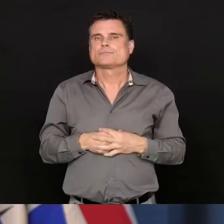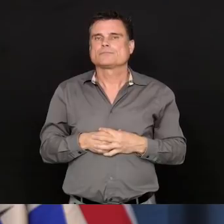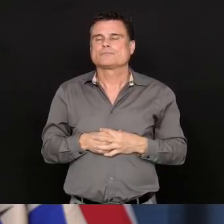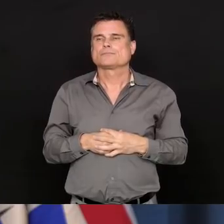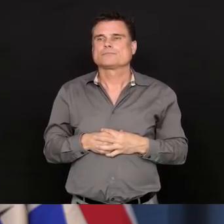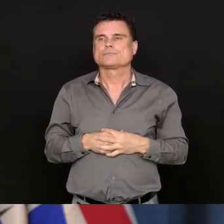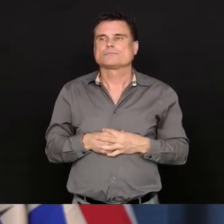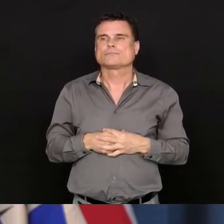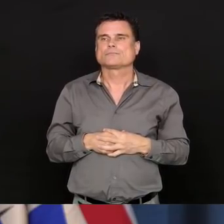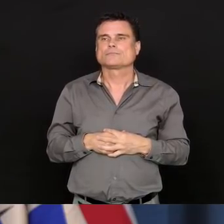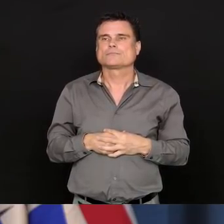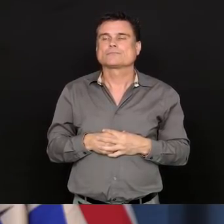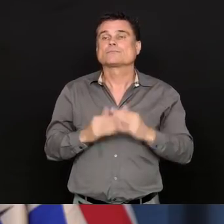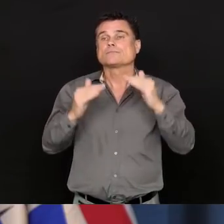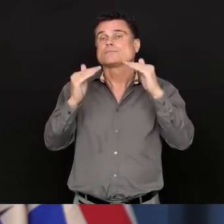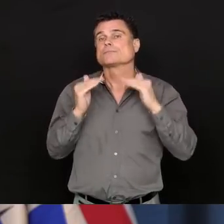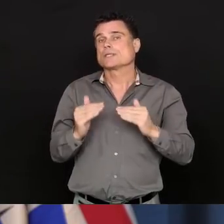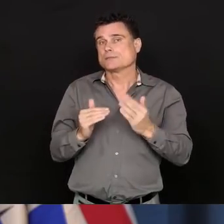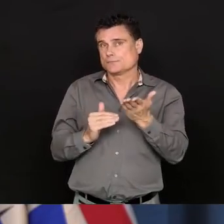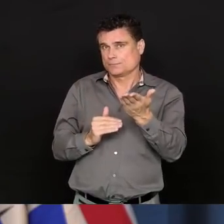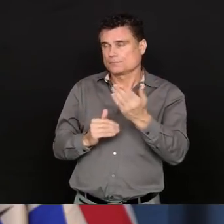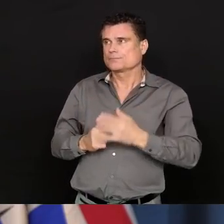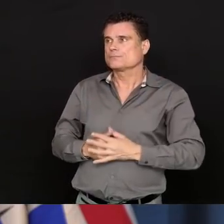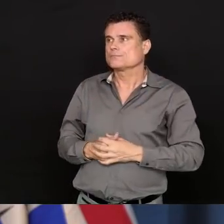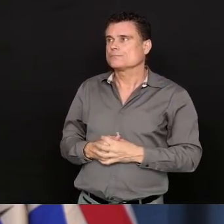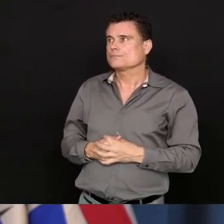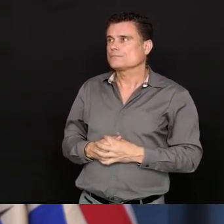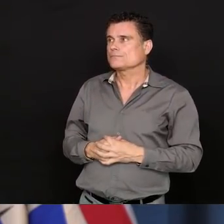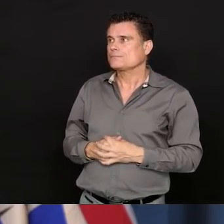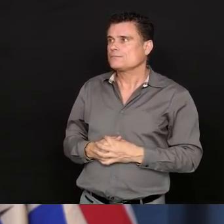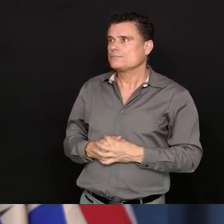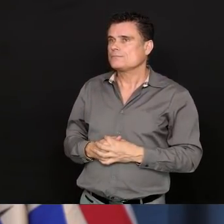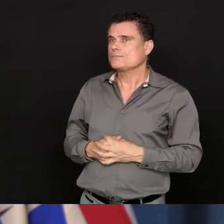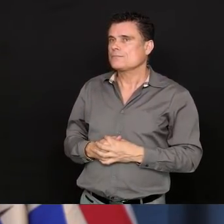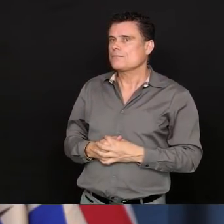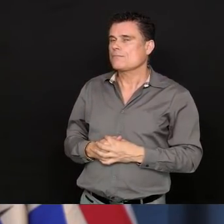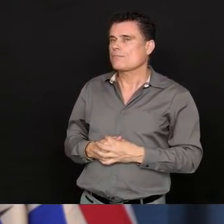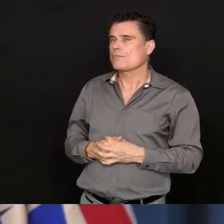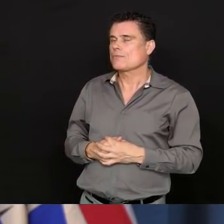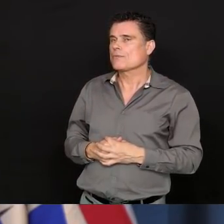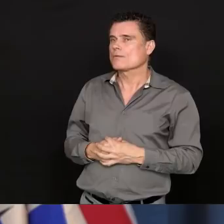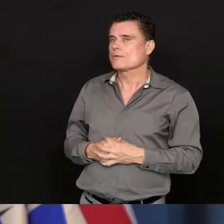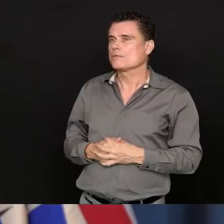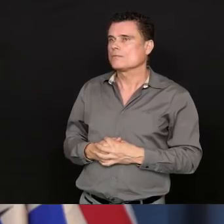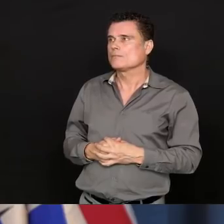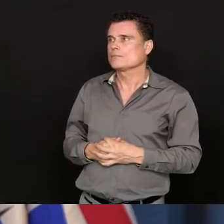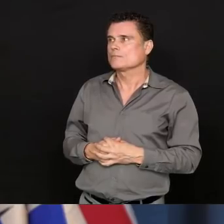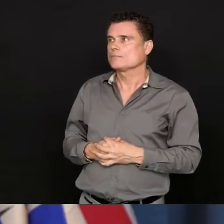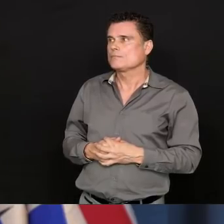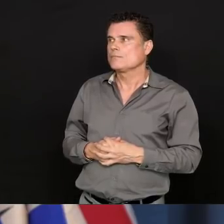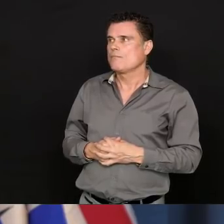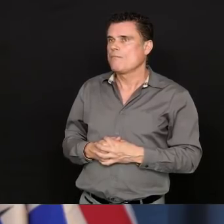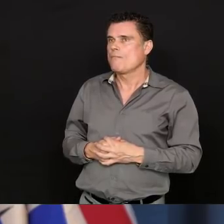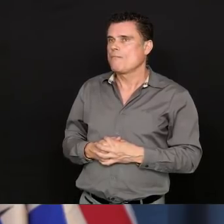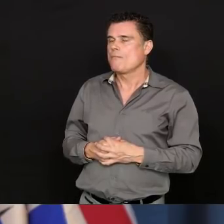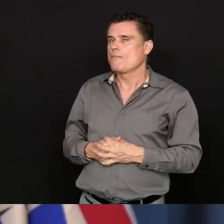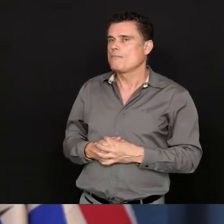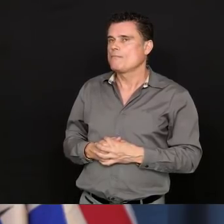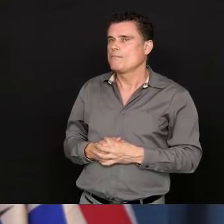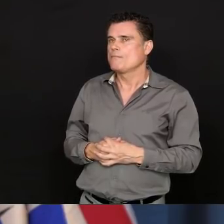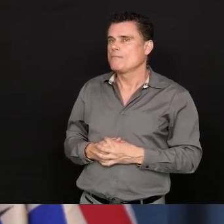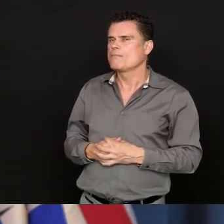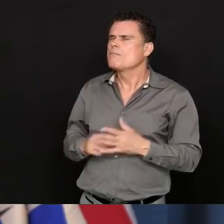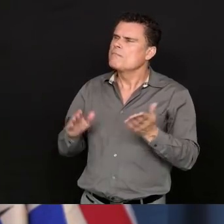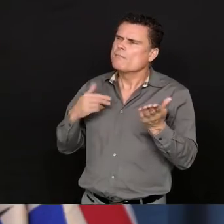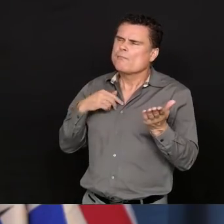curve by summertime with another wave of COVID coming in the fall. Can you explain why the fall might be predicted and if this